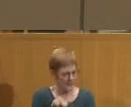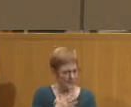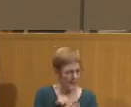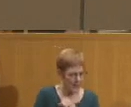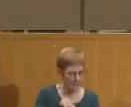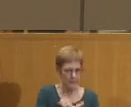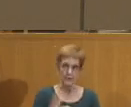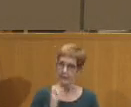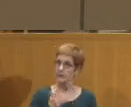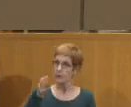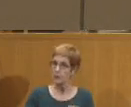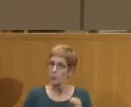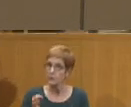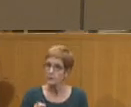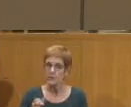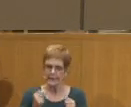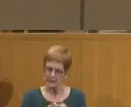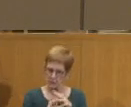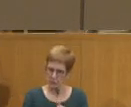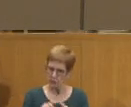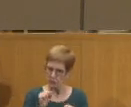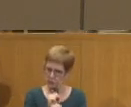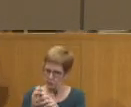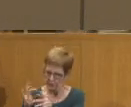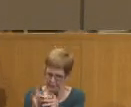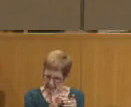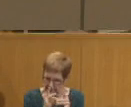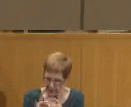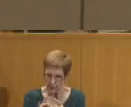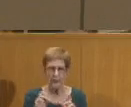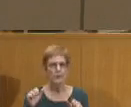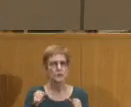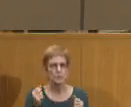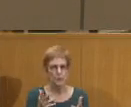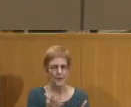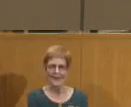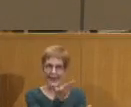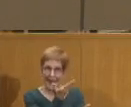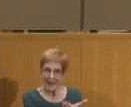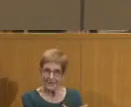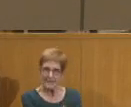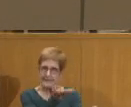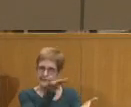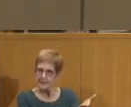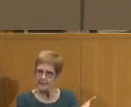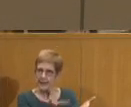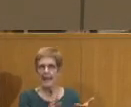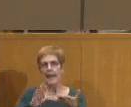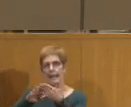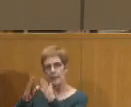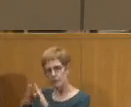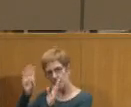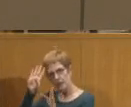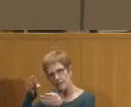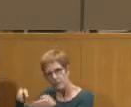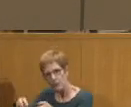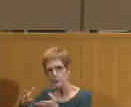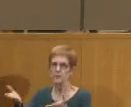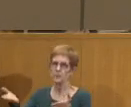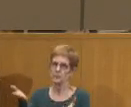of Charlotte, that we're greater than any national divisiveness that this country will experience. It will not happen here in